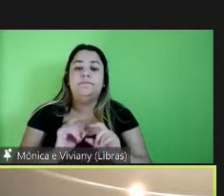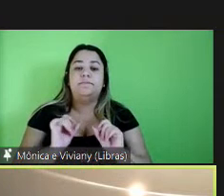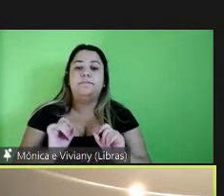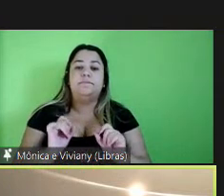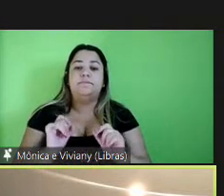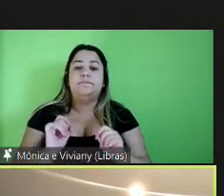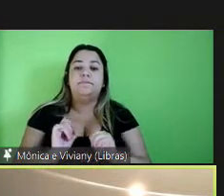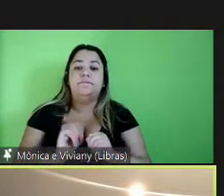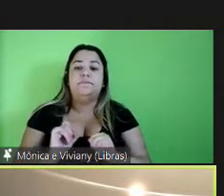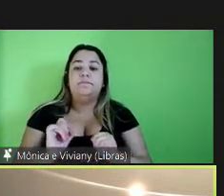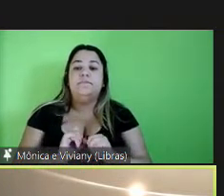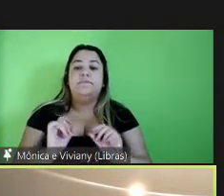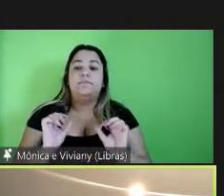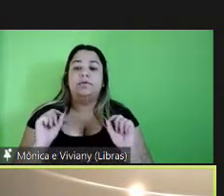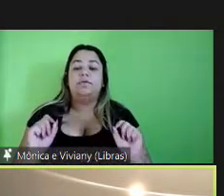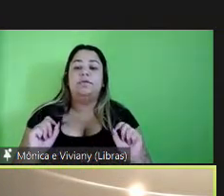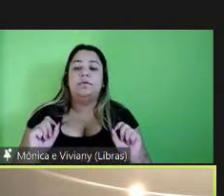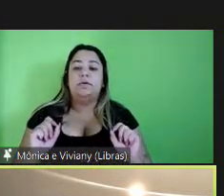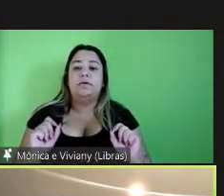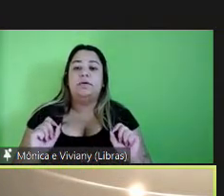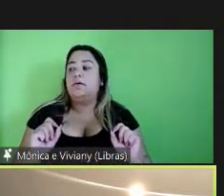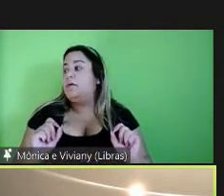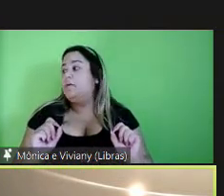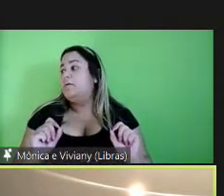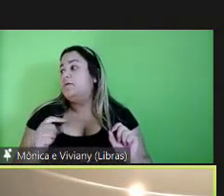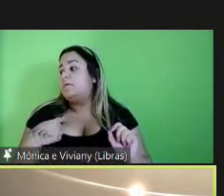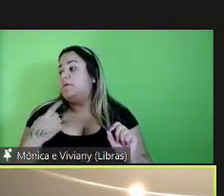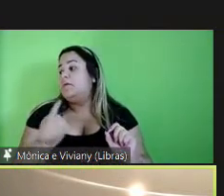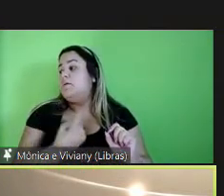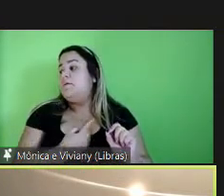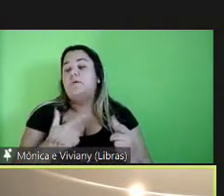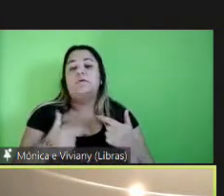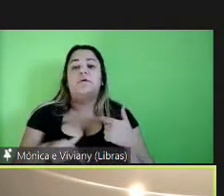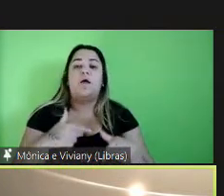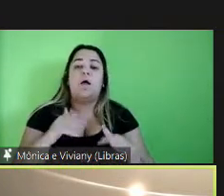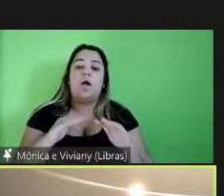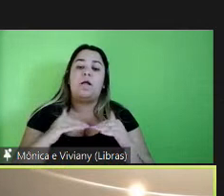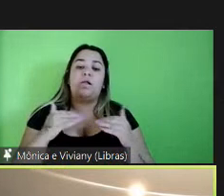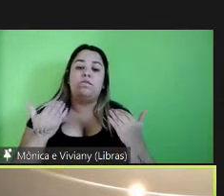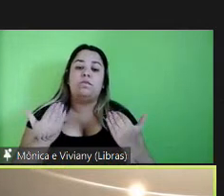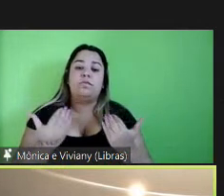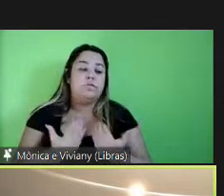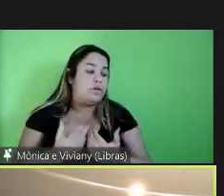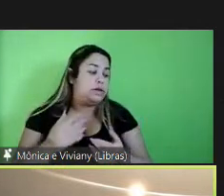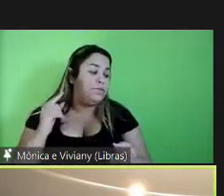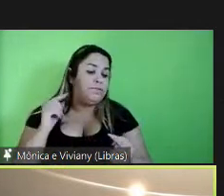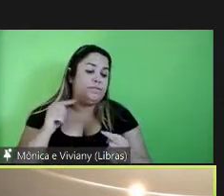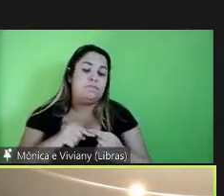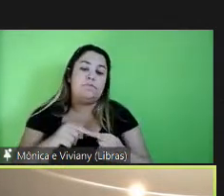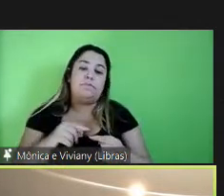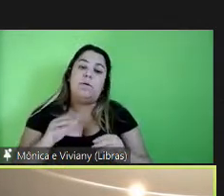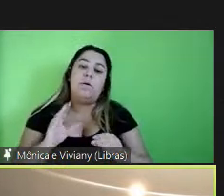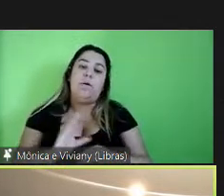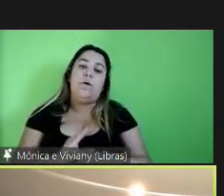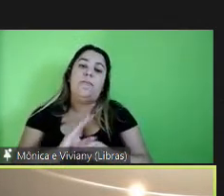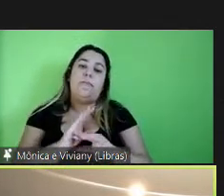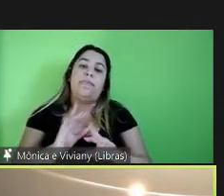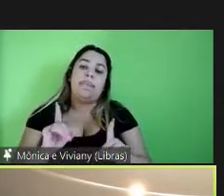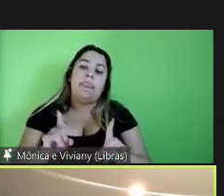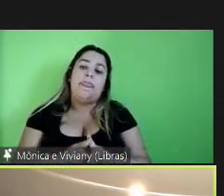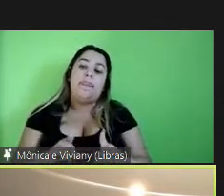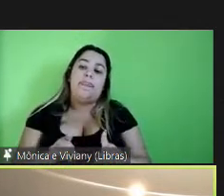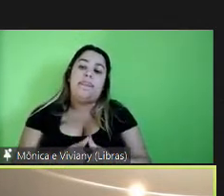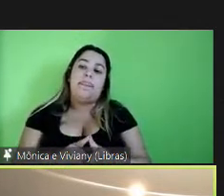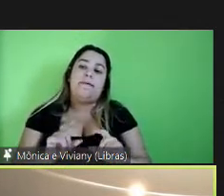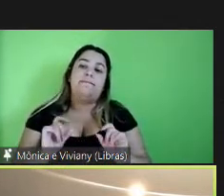much of the work with our communities in our MEC, so making every contact count, so looking at our day-to-day interactions, using opportunities to